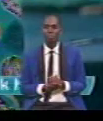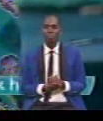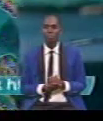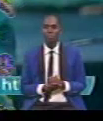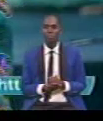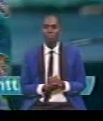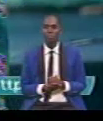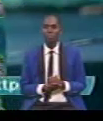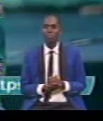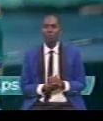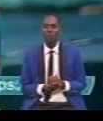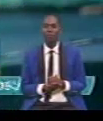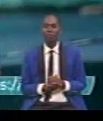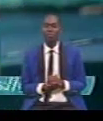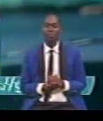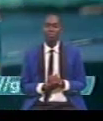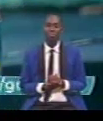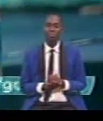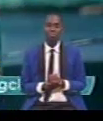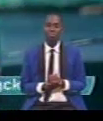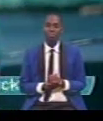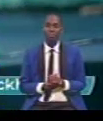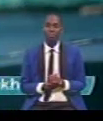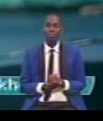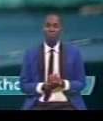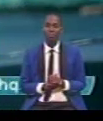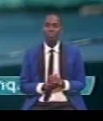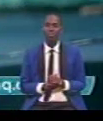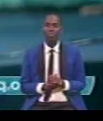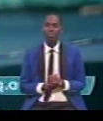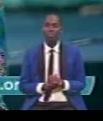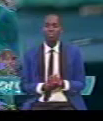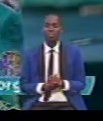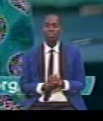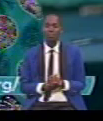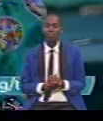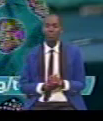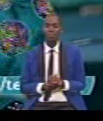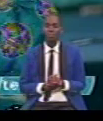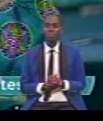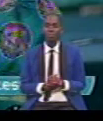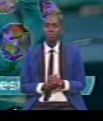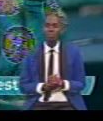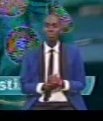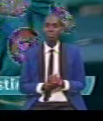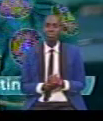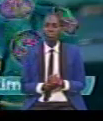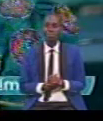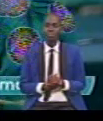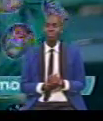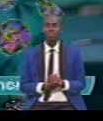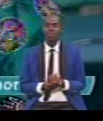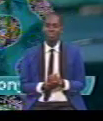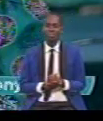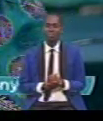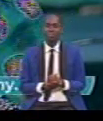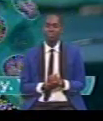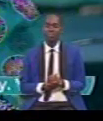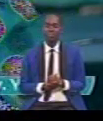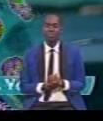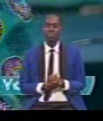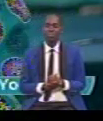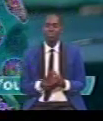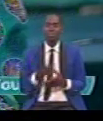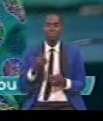My problem started, it is not my problem now, but hallelujah,